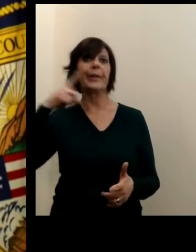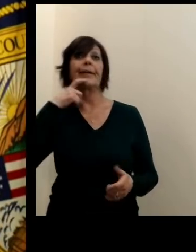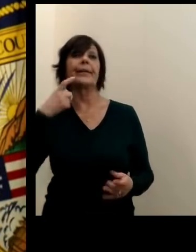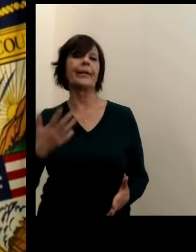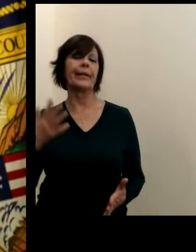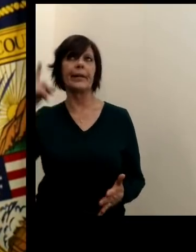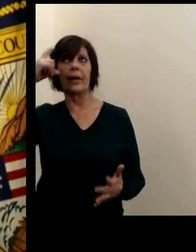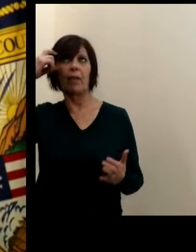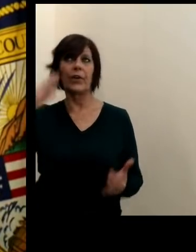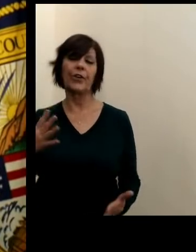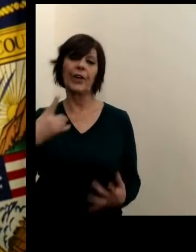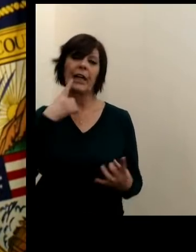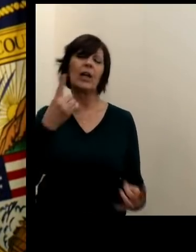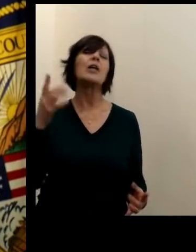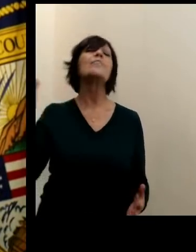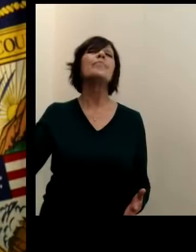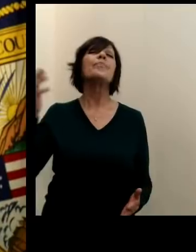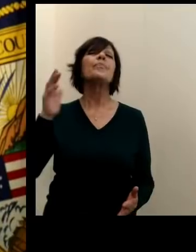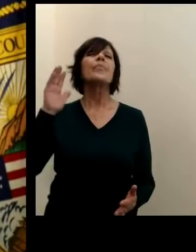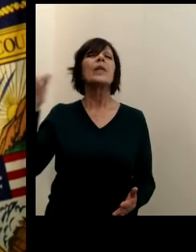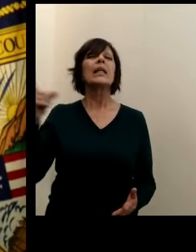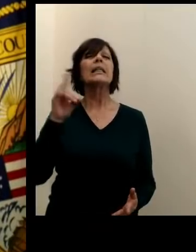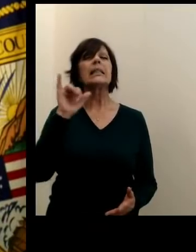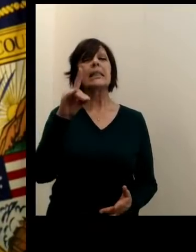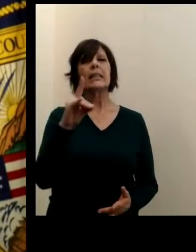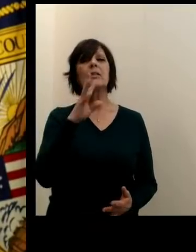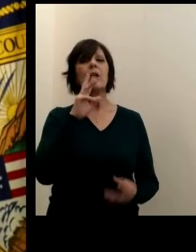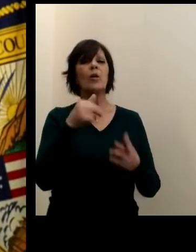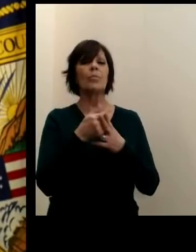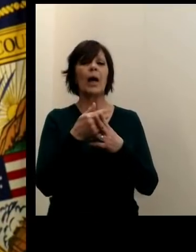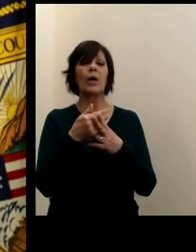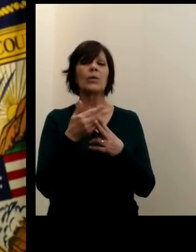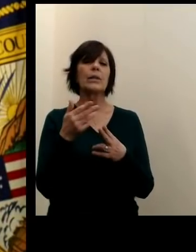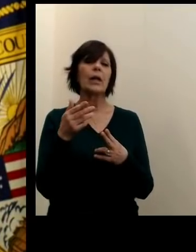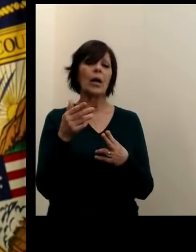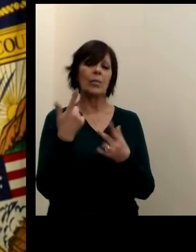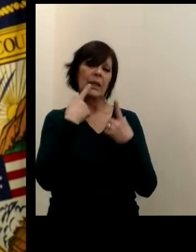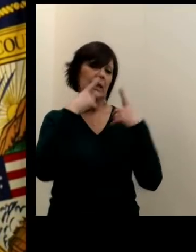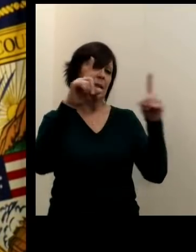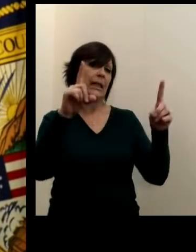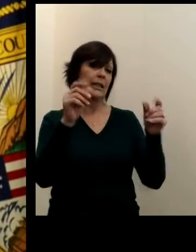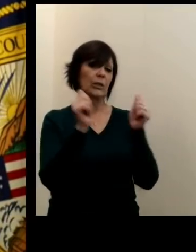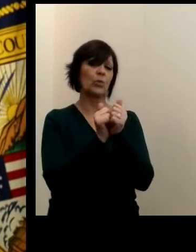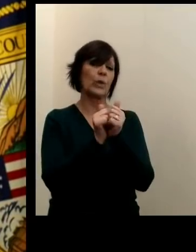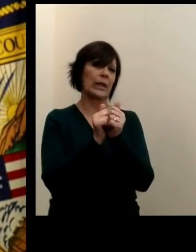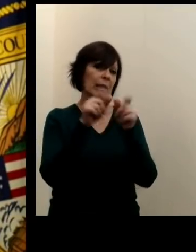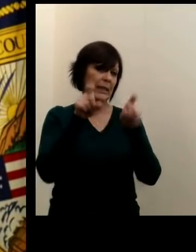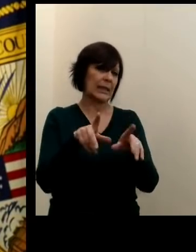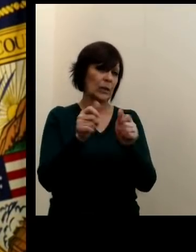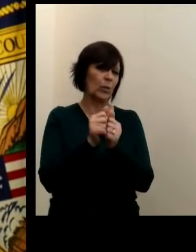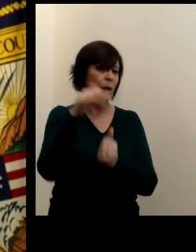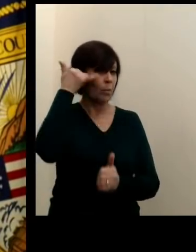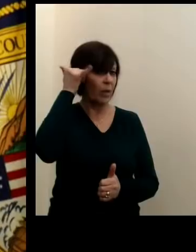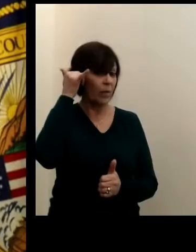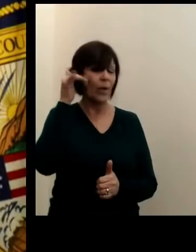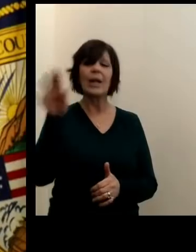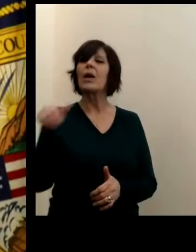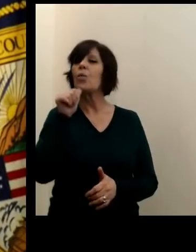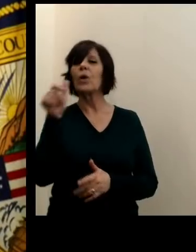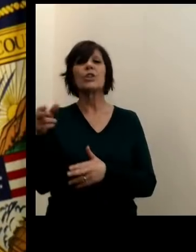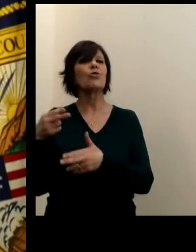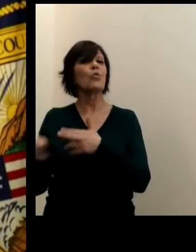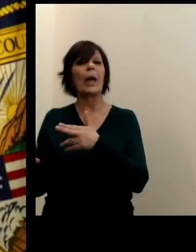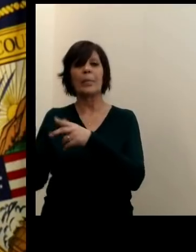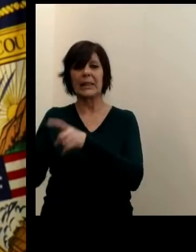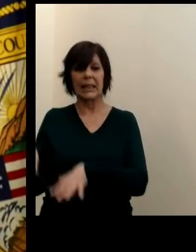will note that the governor talked about the success of the rapid tests with the bills. Those were not rapid tests. Those were PCR tests that were driven from the